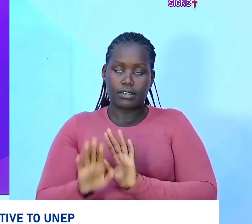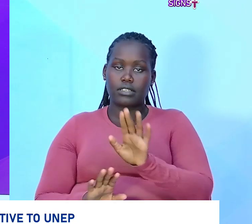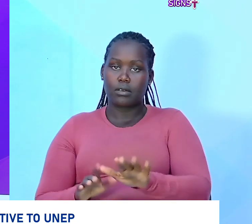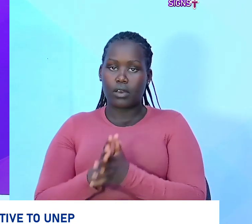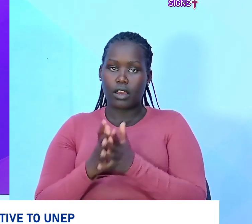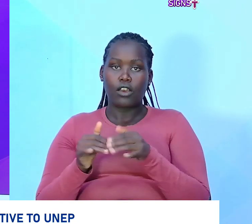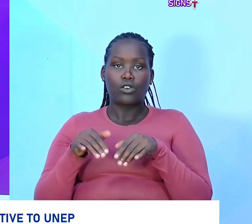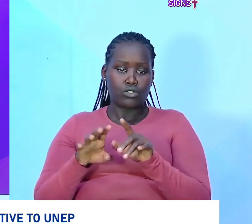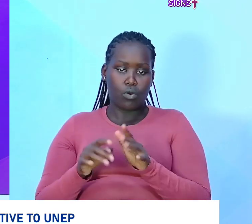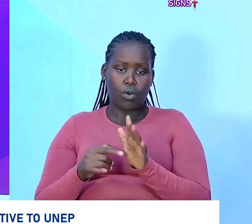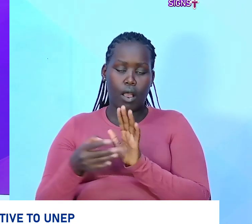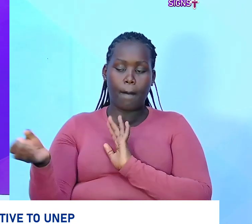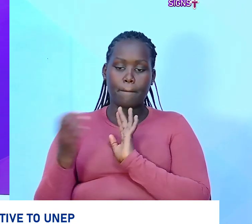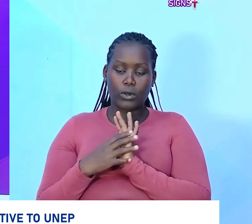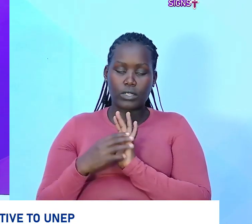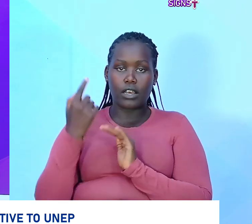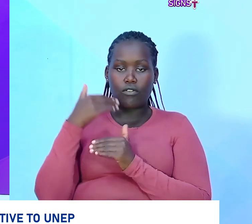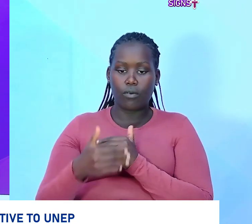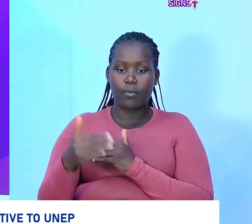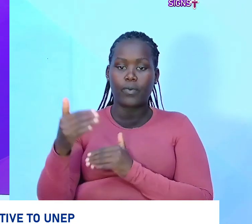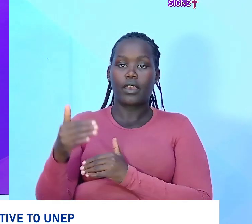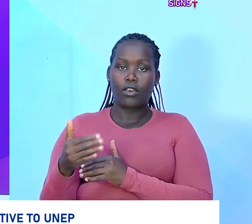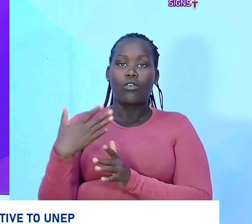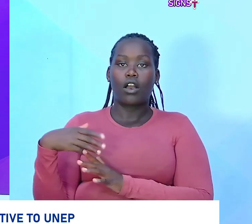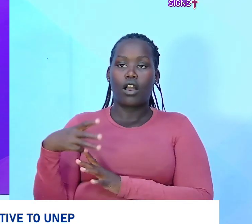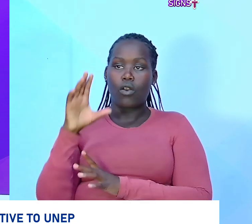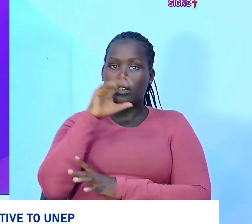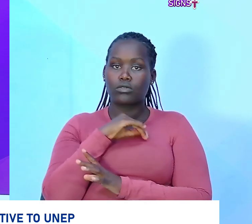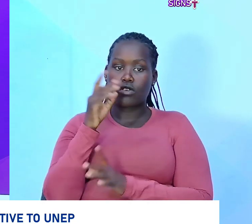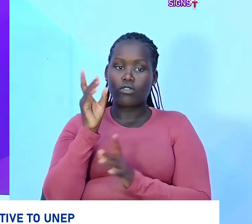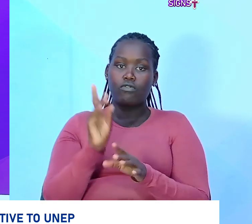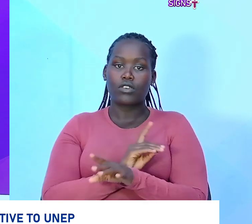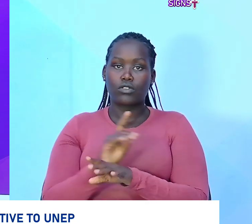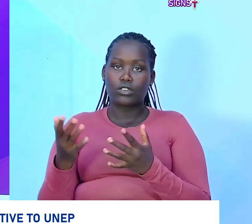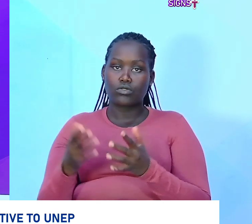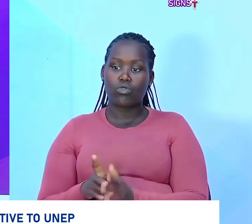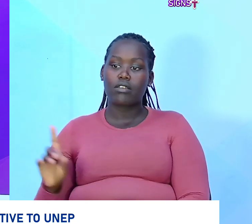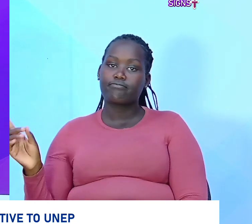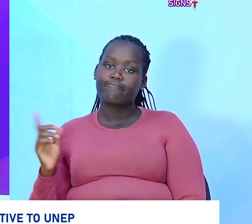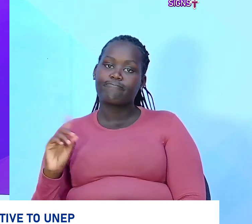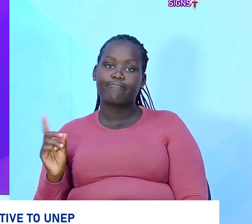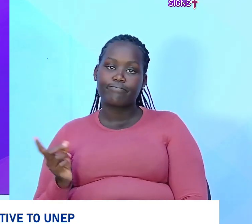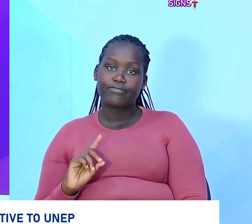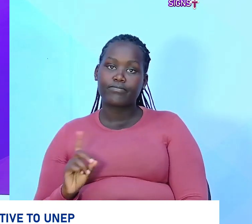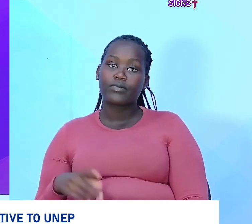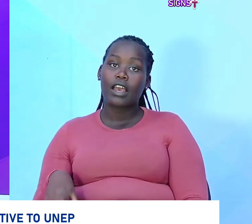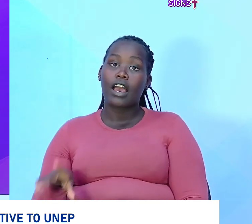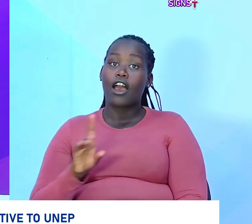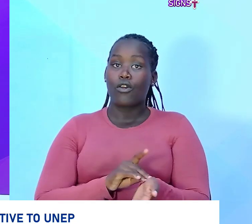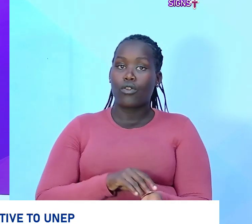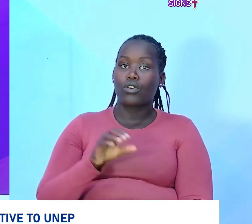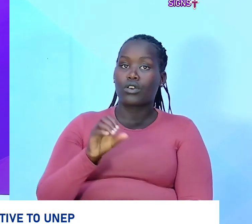diplomatic posting ahead of her formal assumption of duties in Nairobi. Dr. Odinga, who